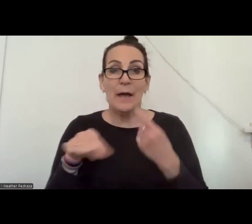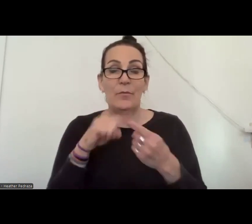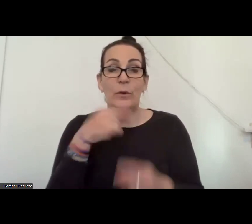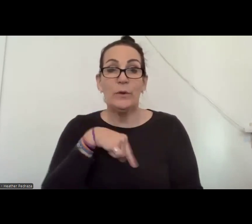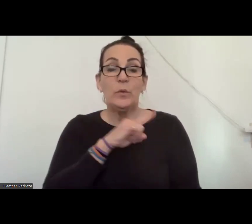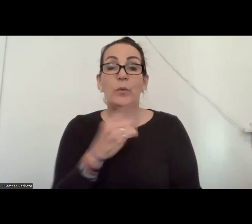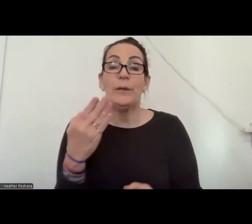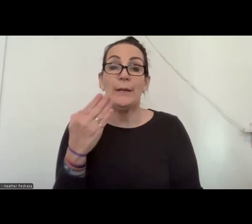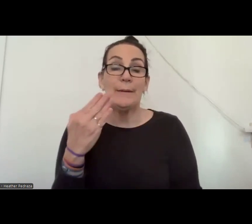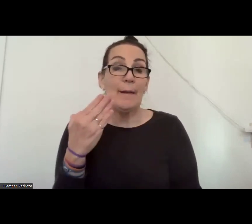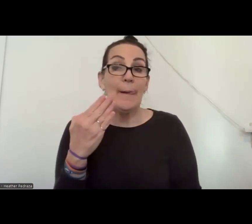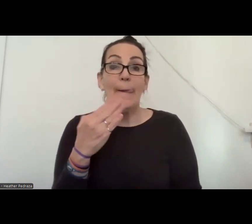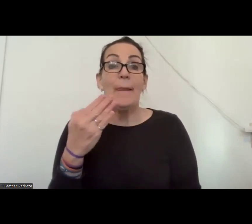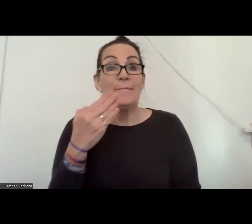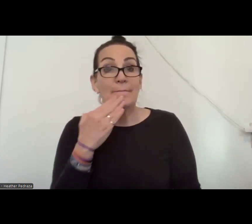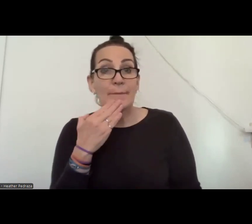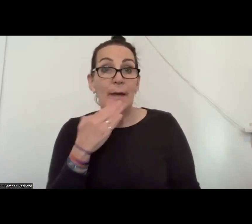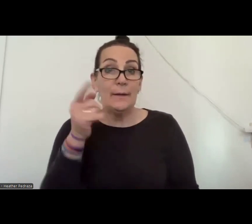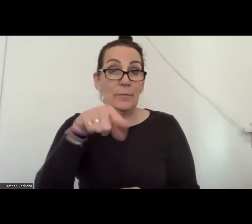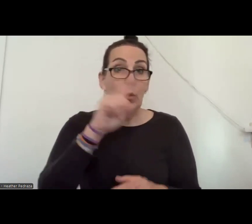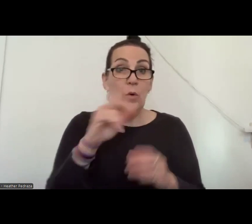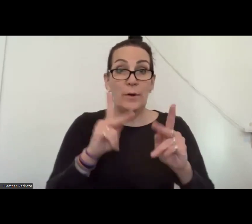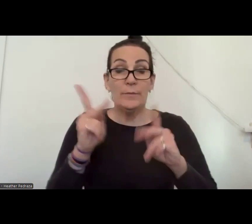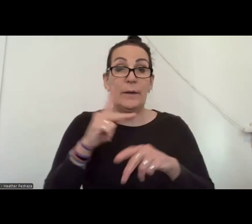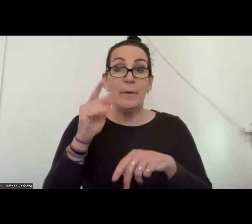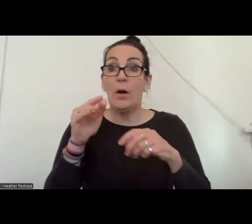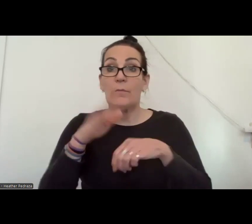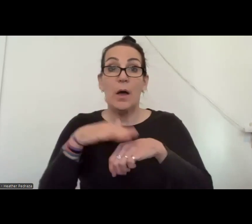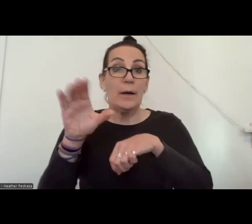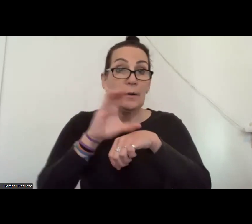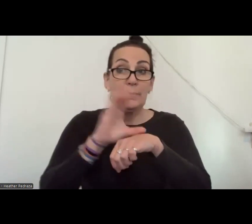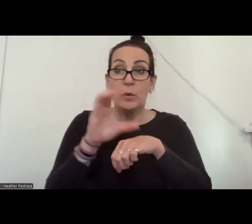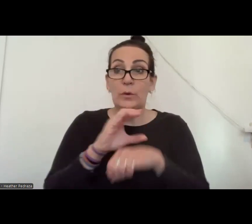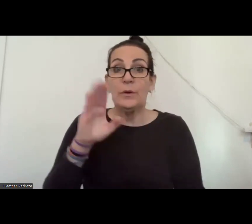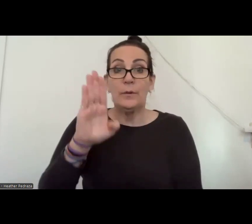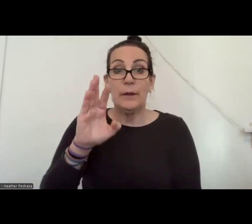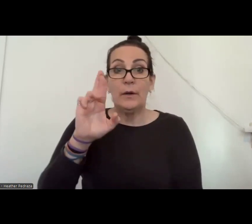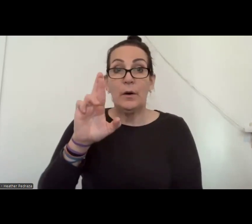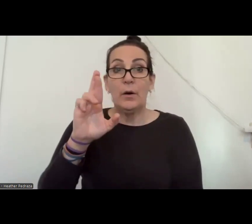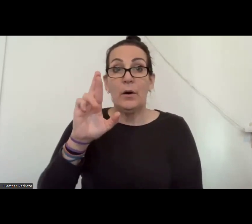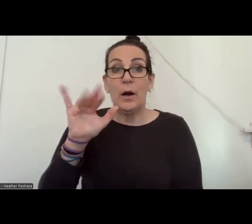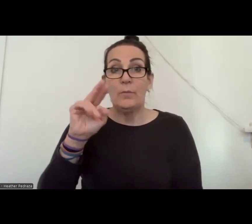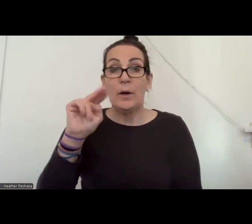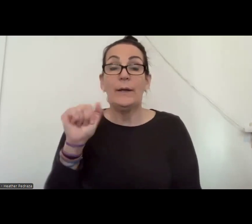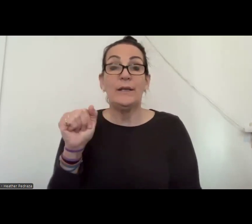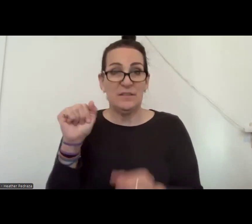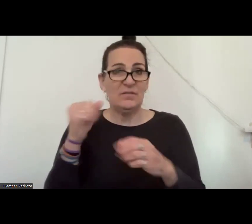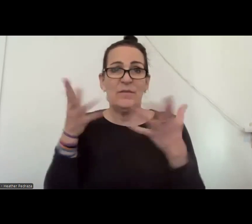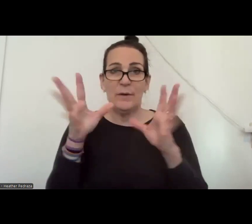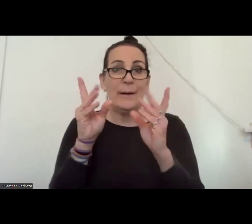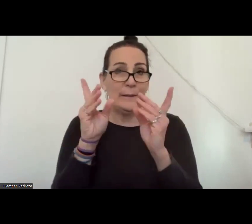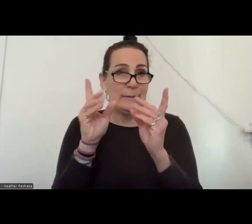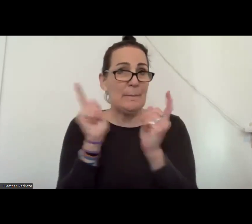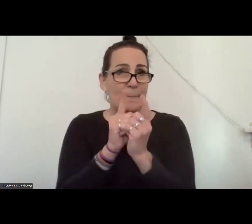to do that because I don't see them. But Brian, who you met at the last meeting, who's formally